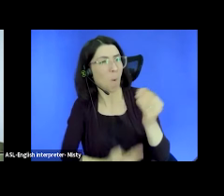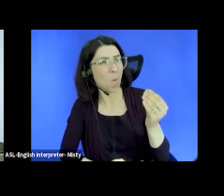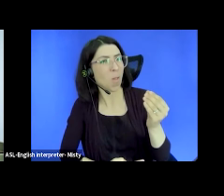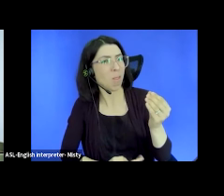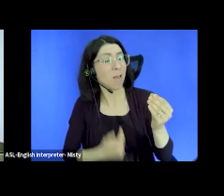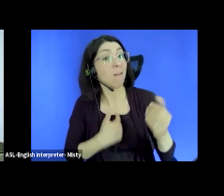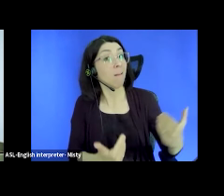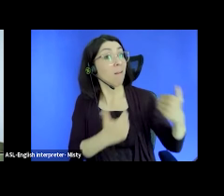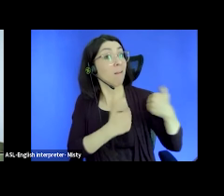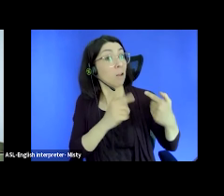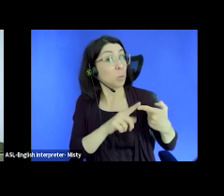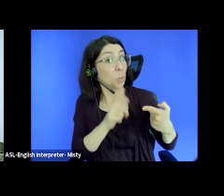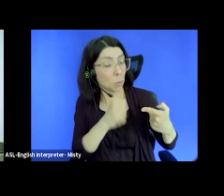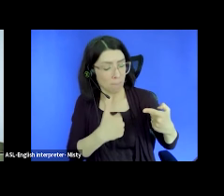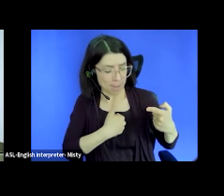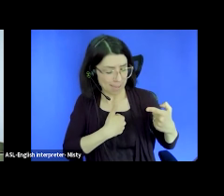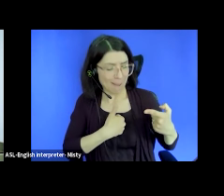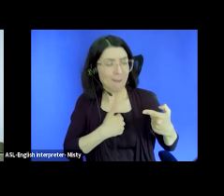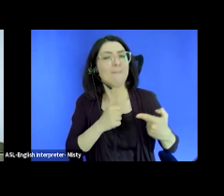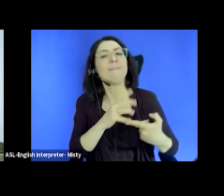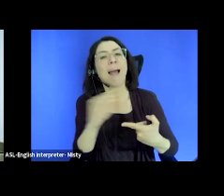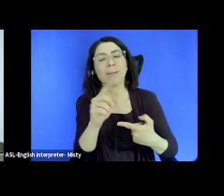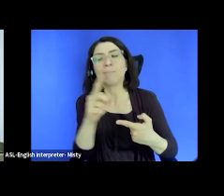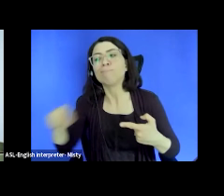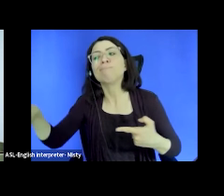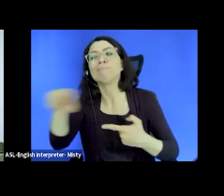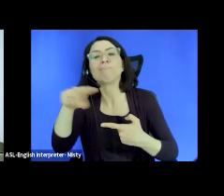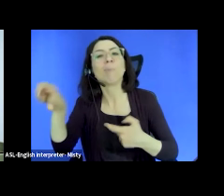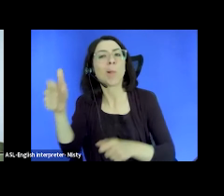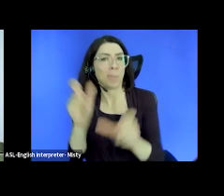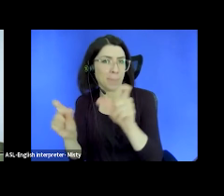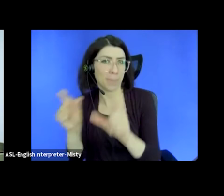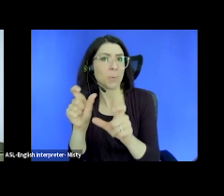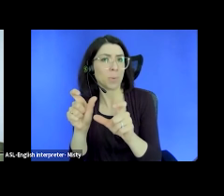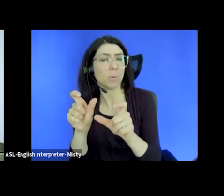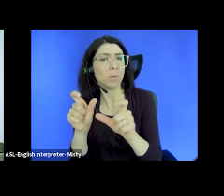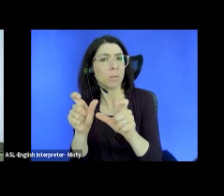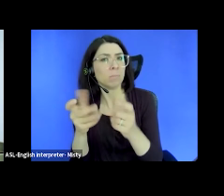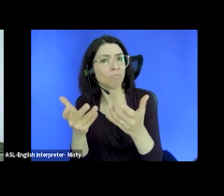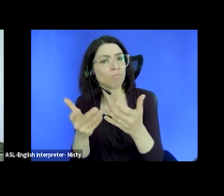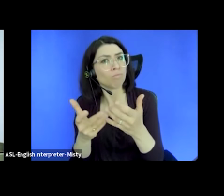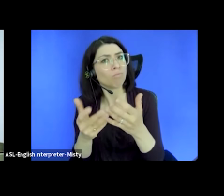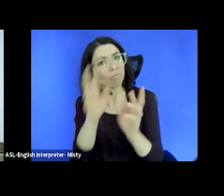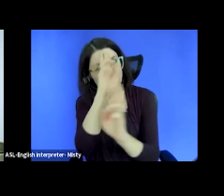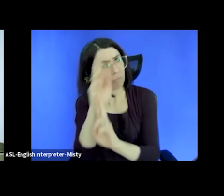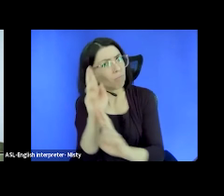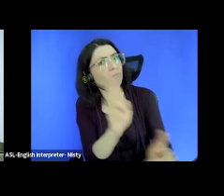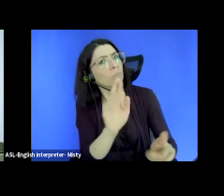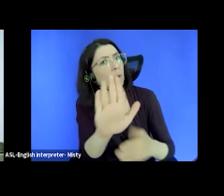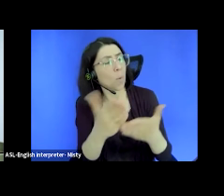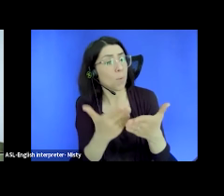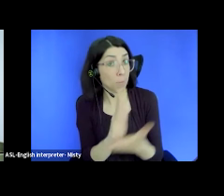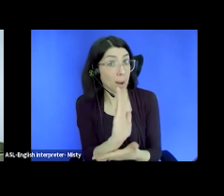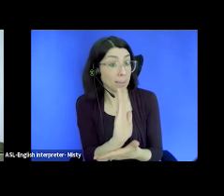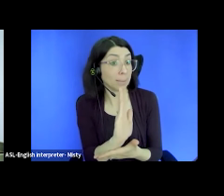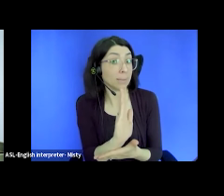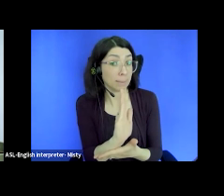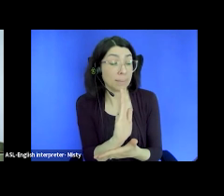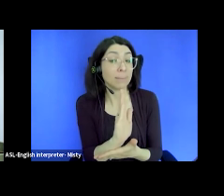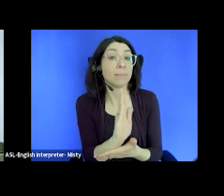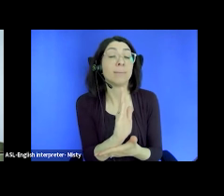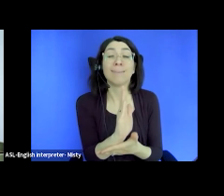we're interacting with. Okay, so please honor your rights and keep that in as perhaps a